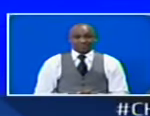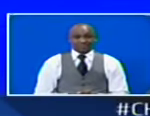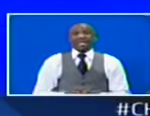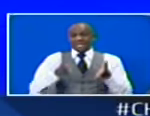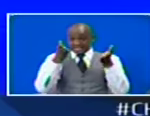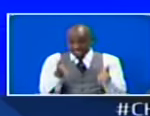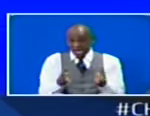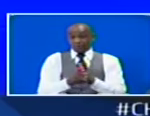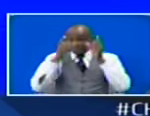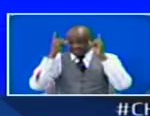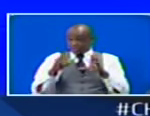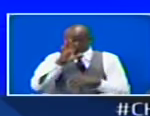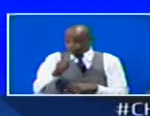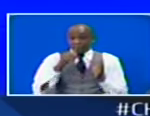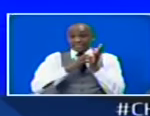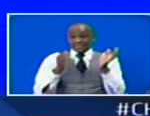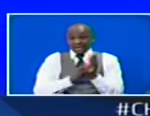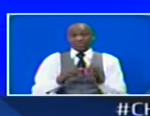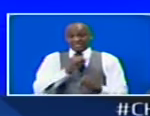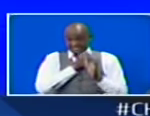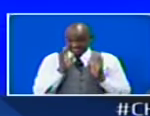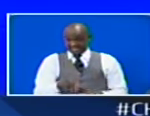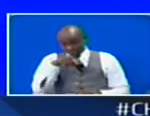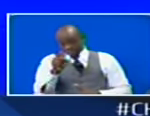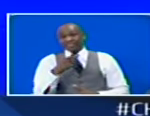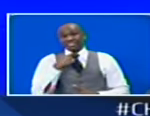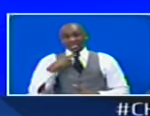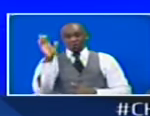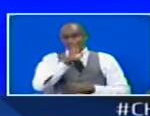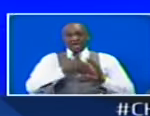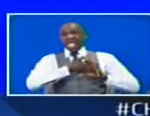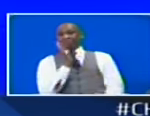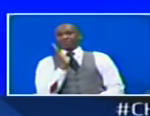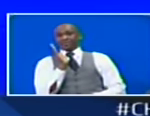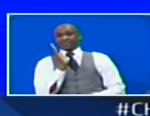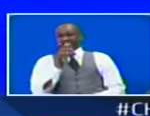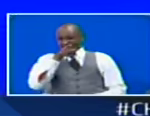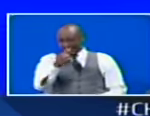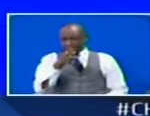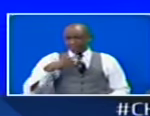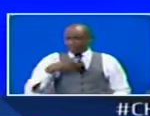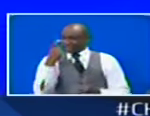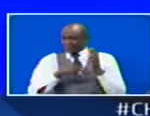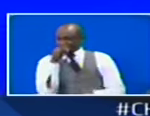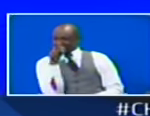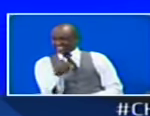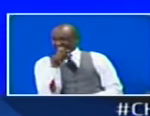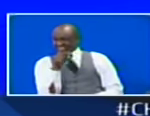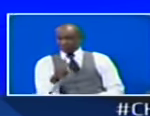Right now, the decision by Machakos Senator Johnston Muthama to quit the Wiper Party has been widely termed as a